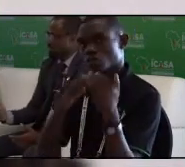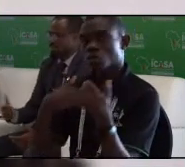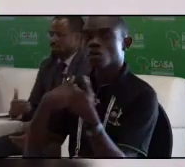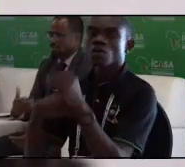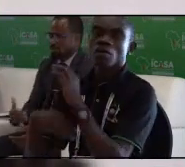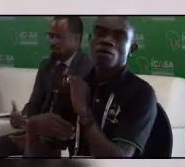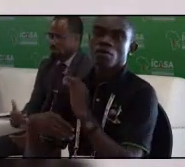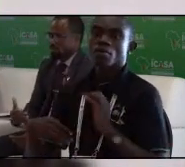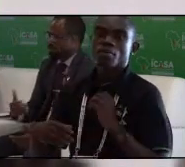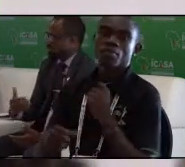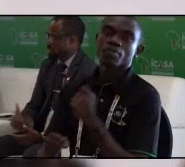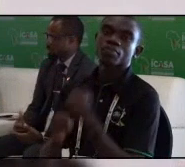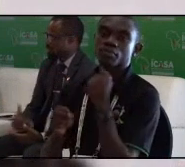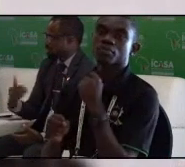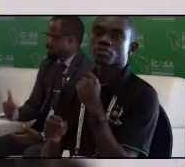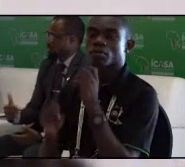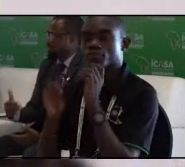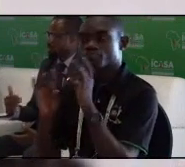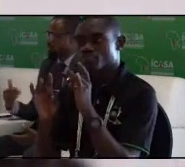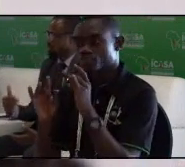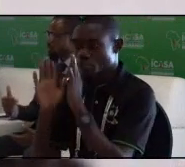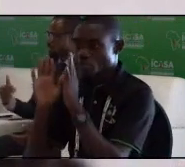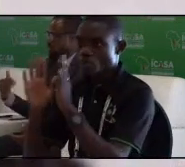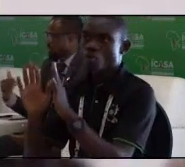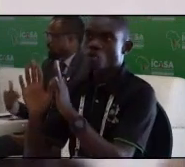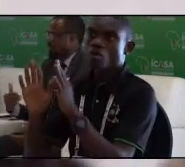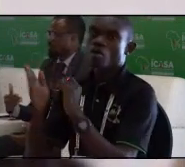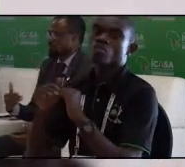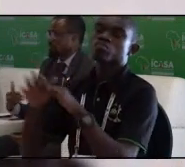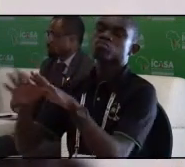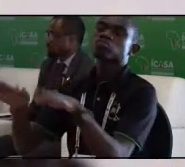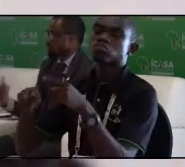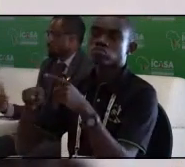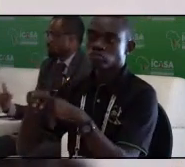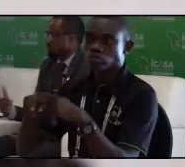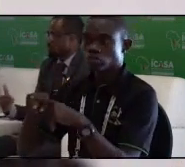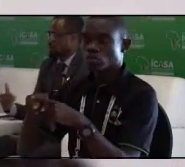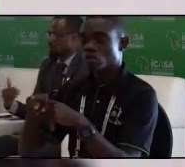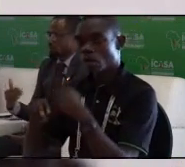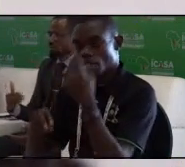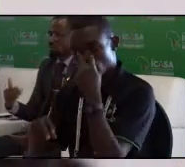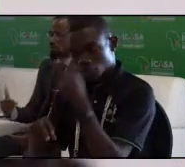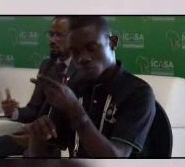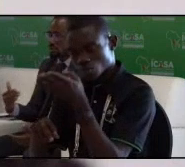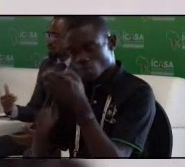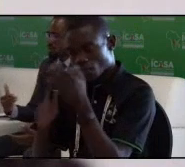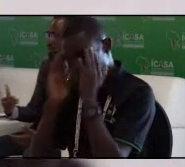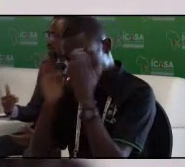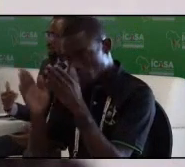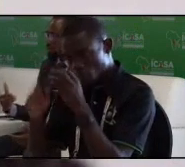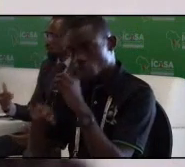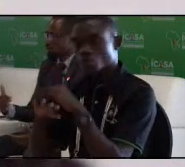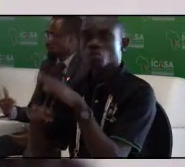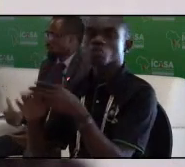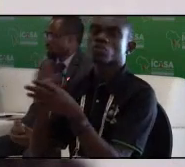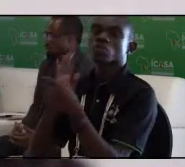the government, the end users. And the key here is end users. That has been for us. We've seen that if you focus a lot on the